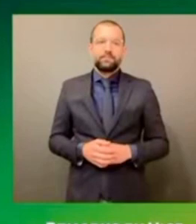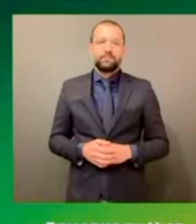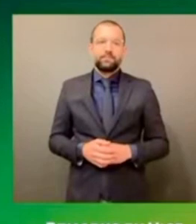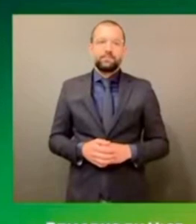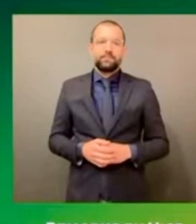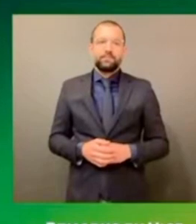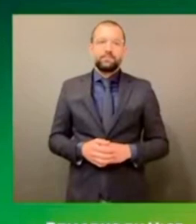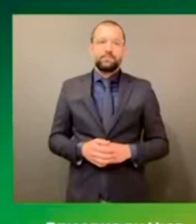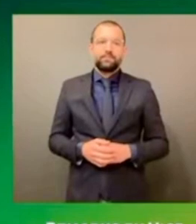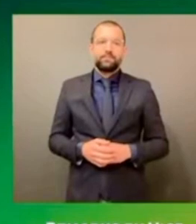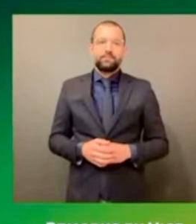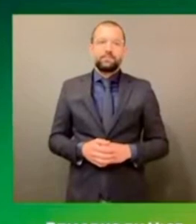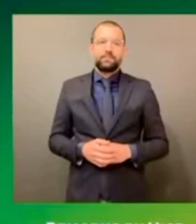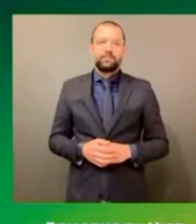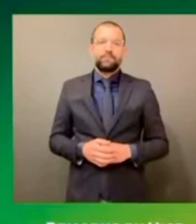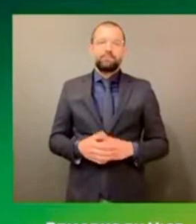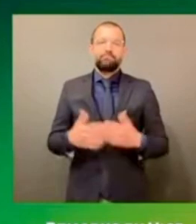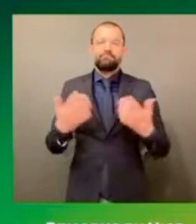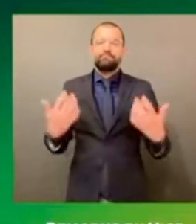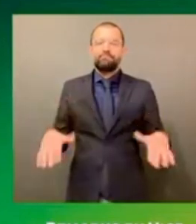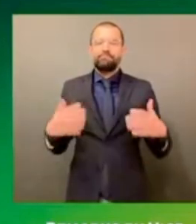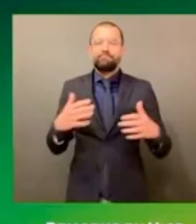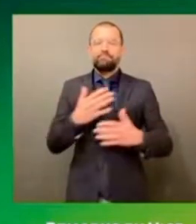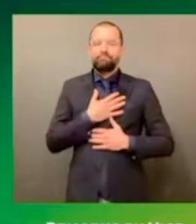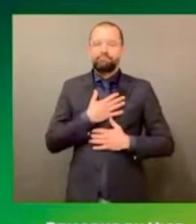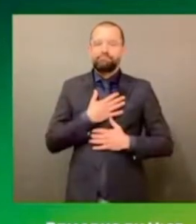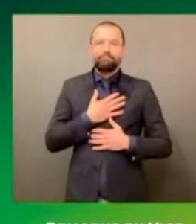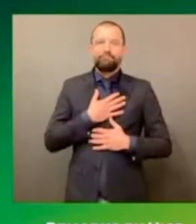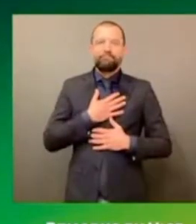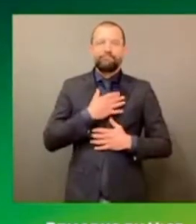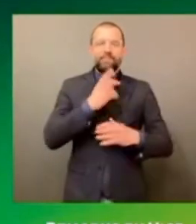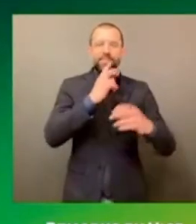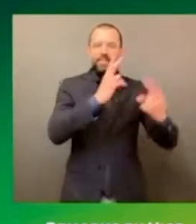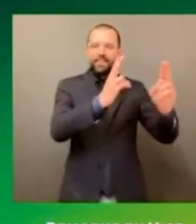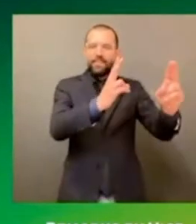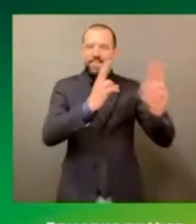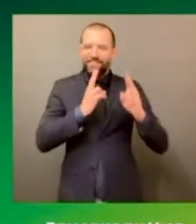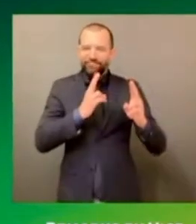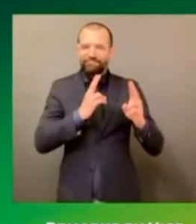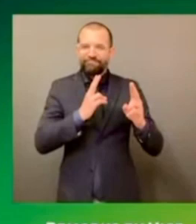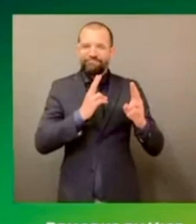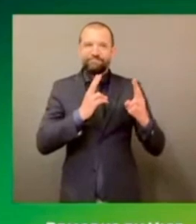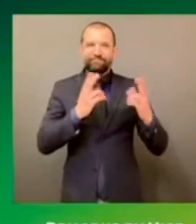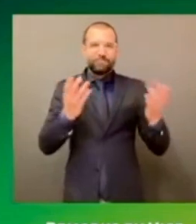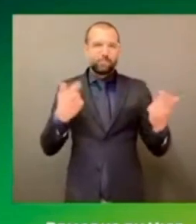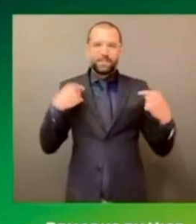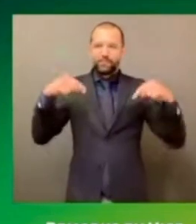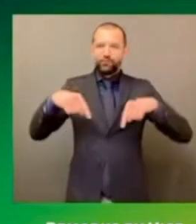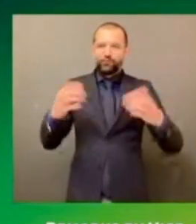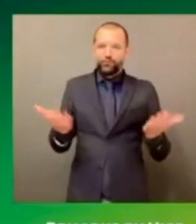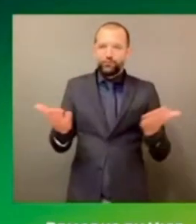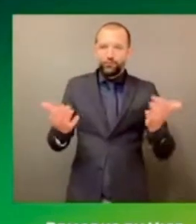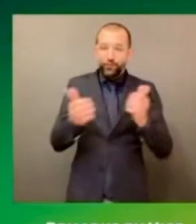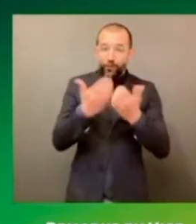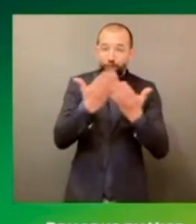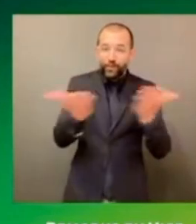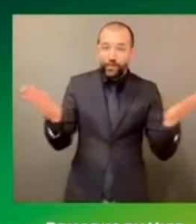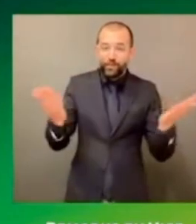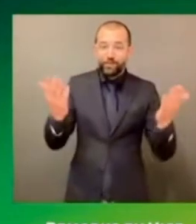I am incredibly honored to be with you here in